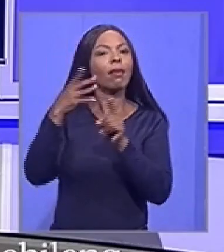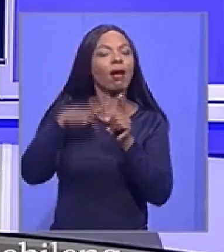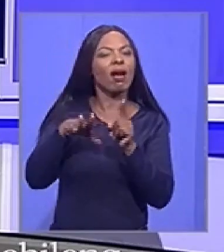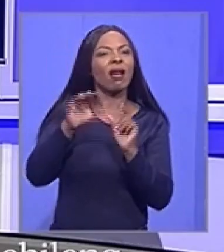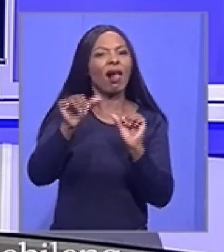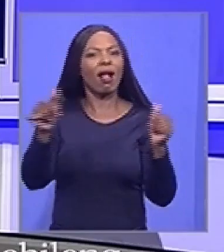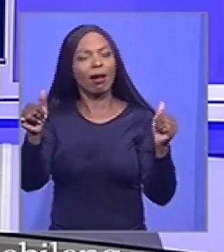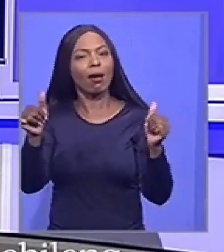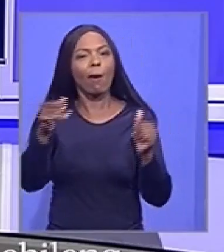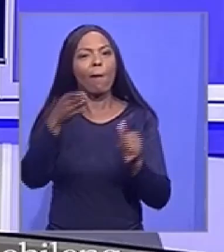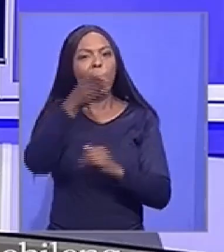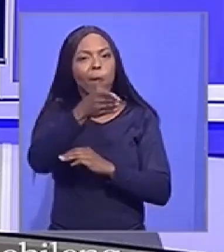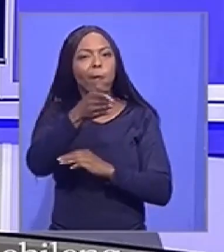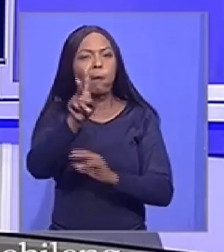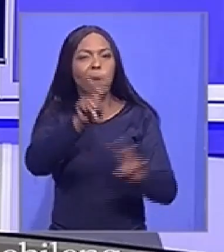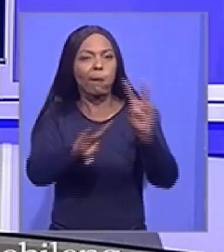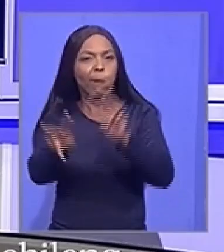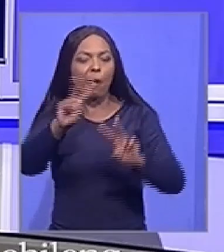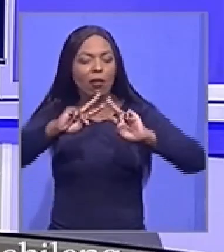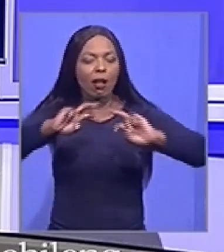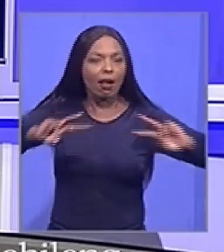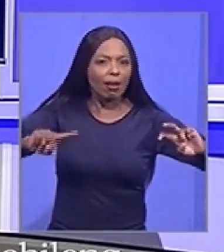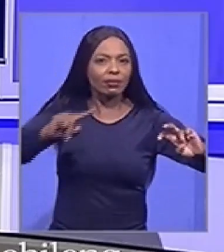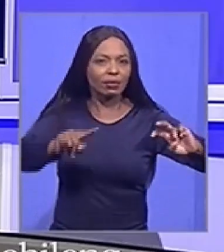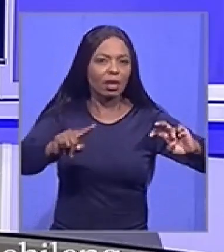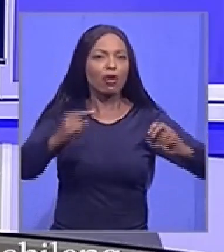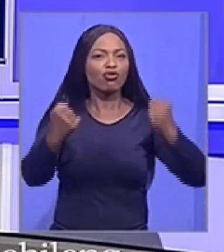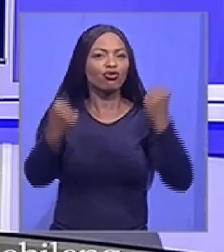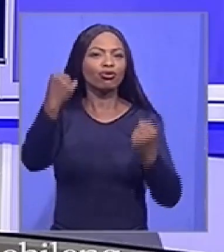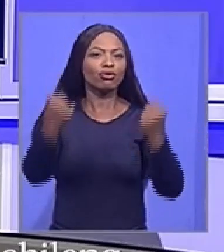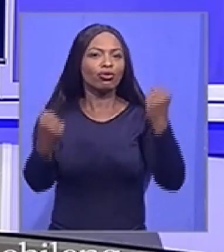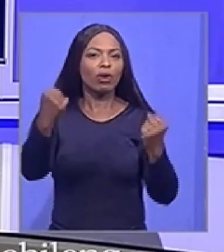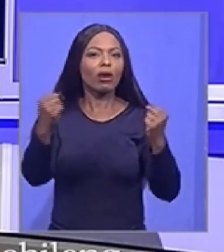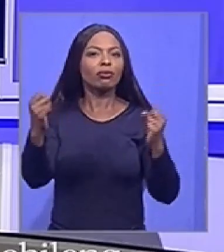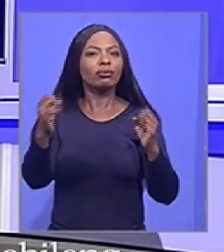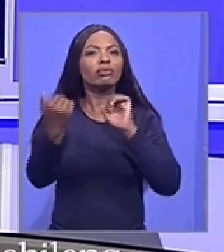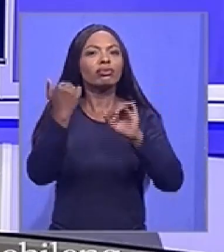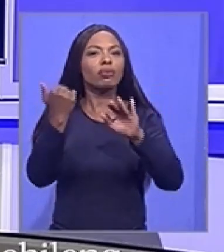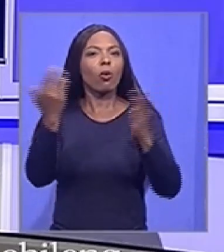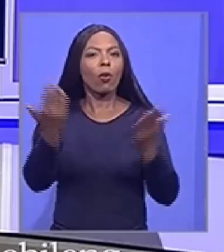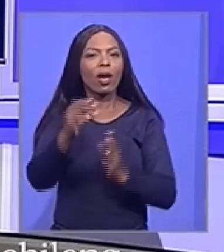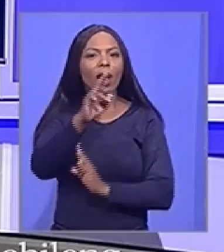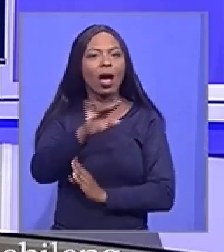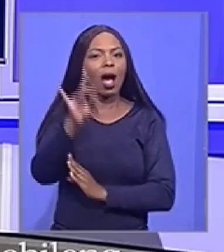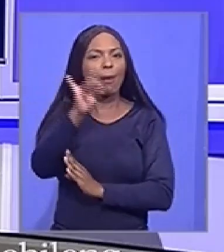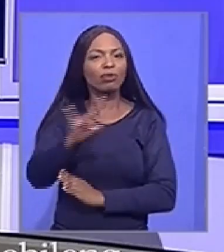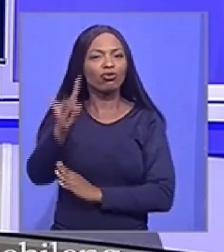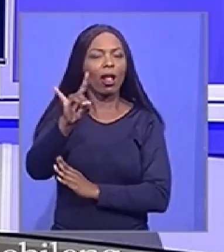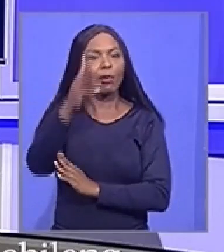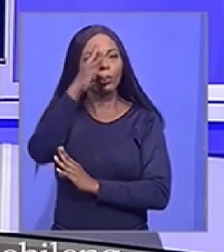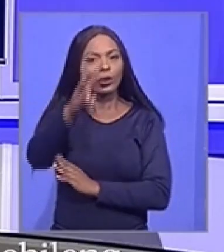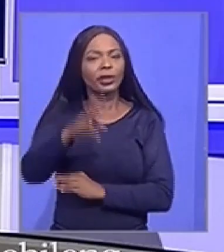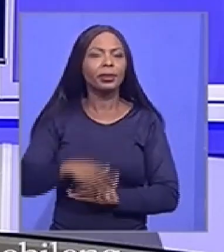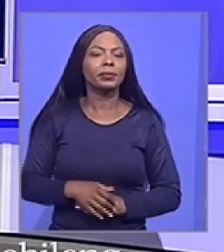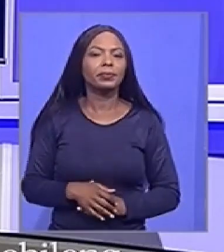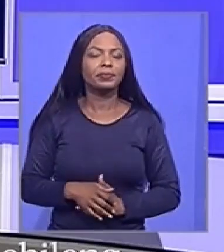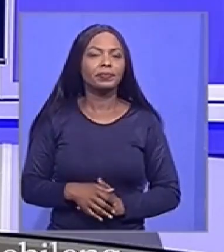molao kwa letsholong la go phuruphutsa dijanaga kwa tselakgedisong ya Carousel gaufi le Hammanskraal kwa Pretoria.